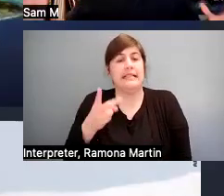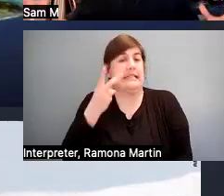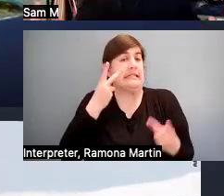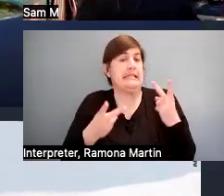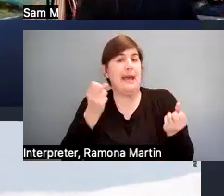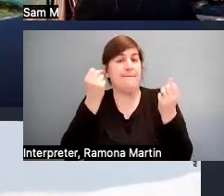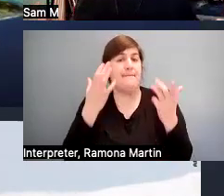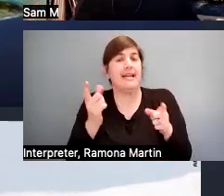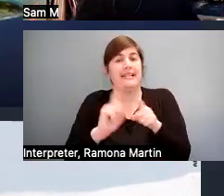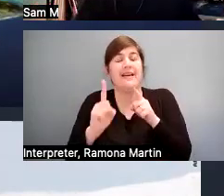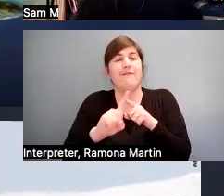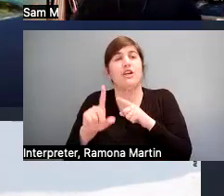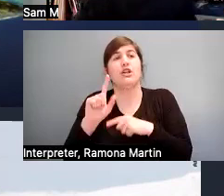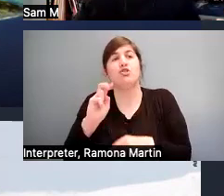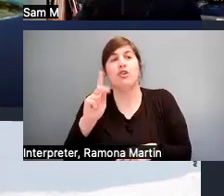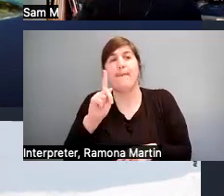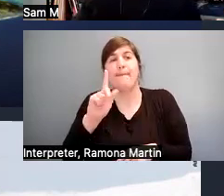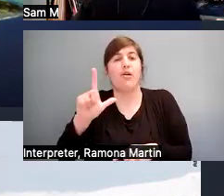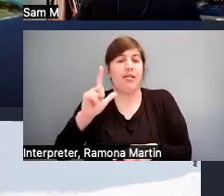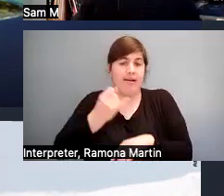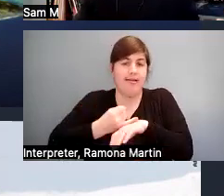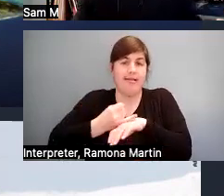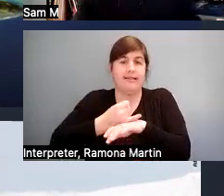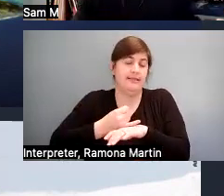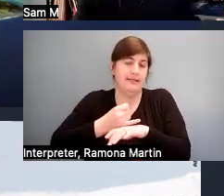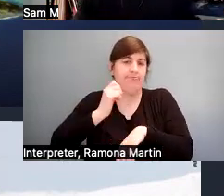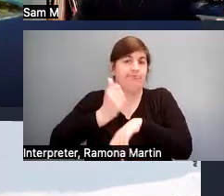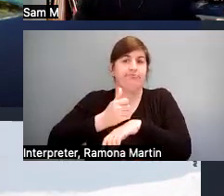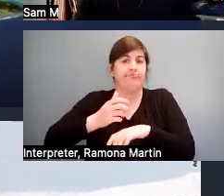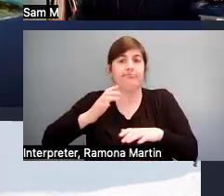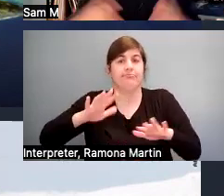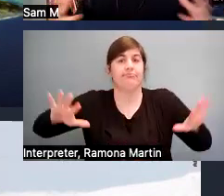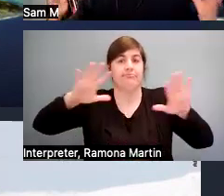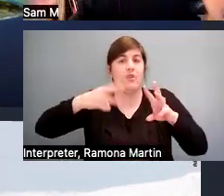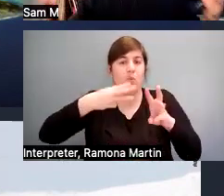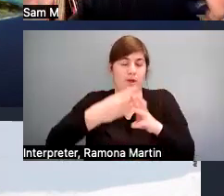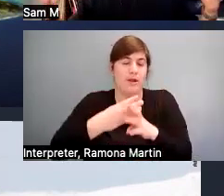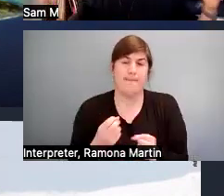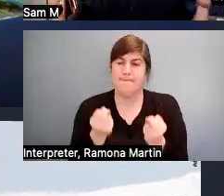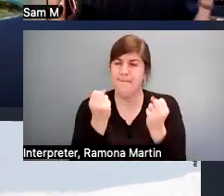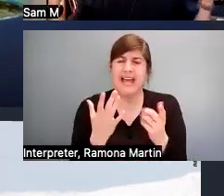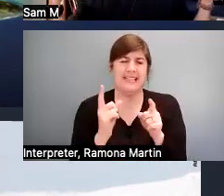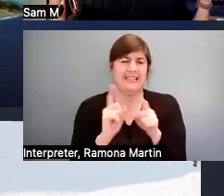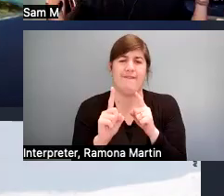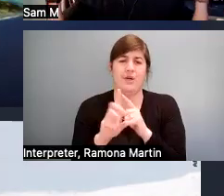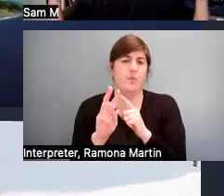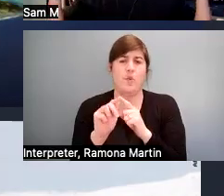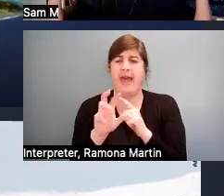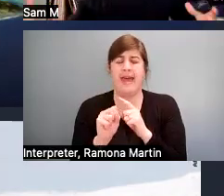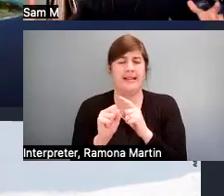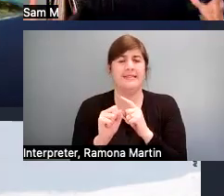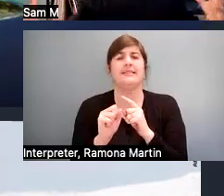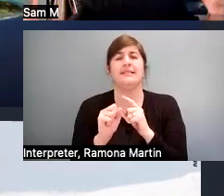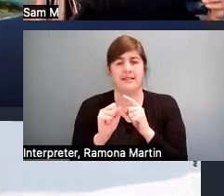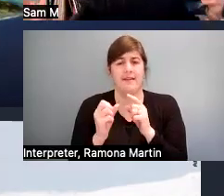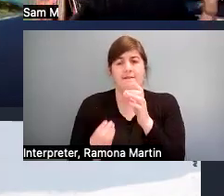of tropical islands around the world. So, like I say, there are many, many different ways that volcanoes can actually teach